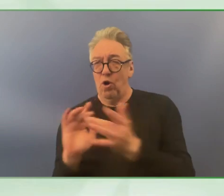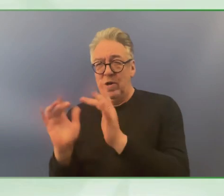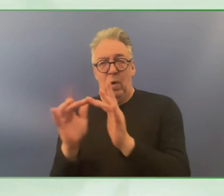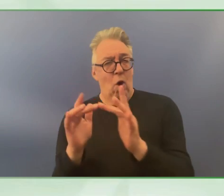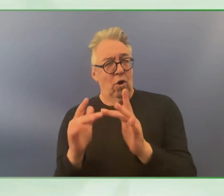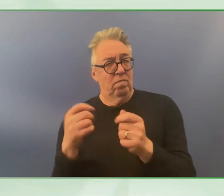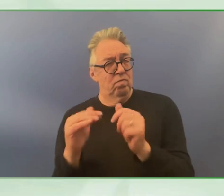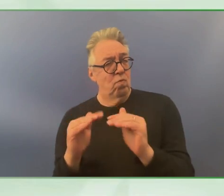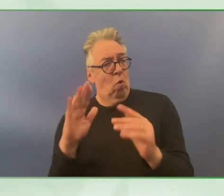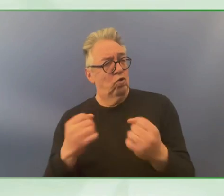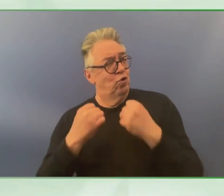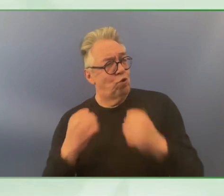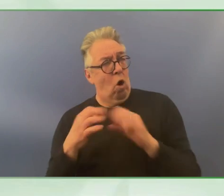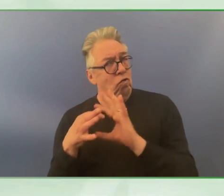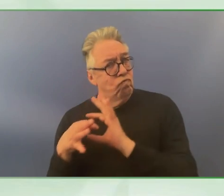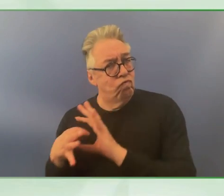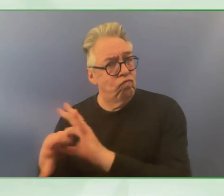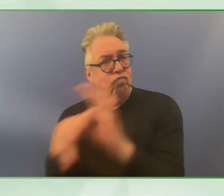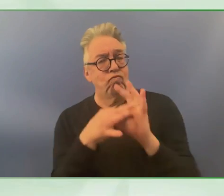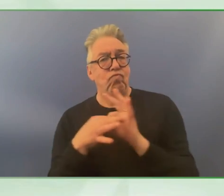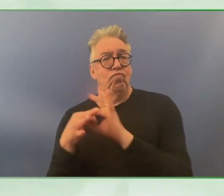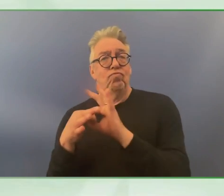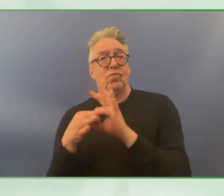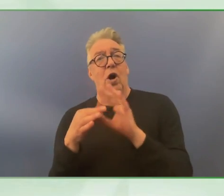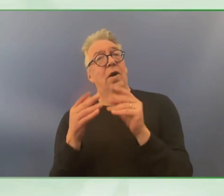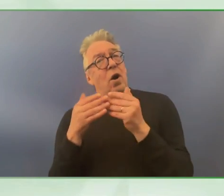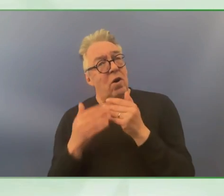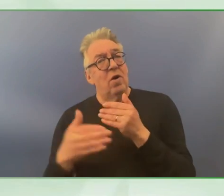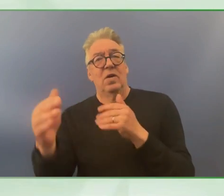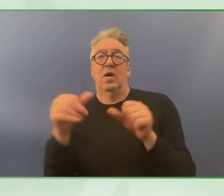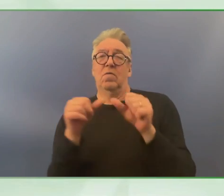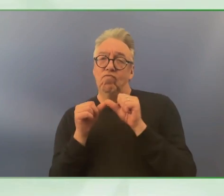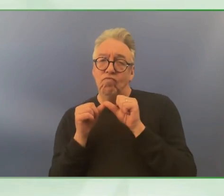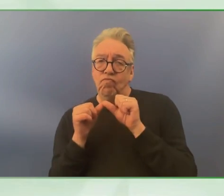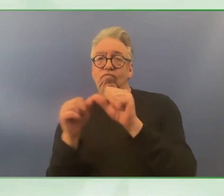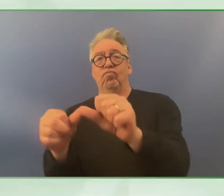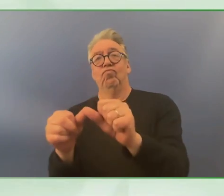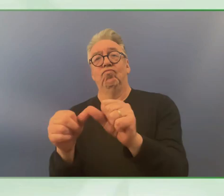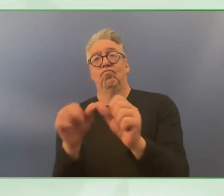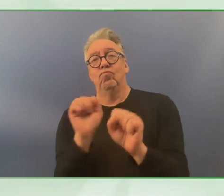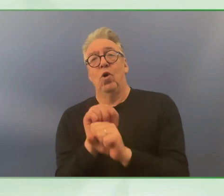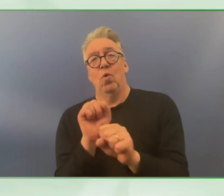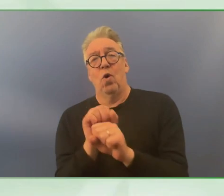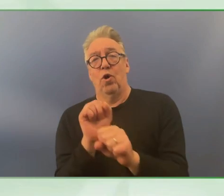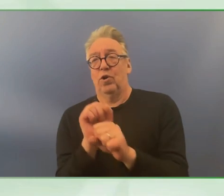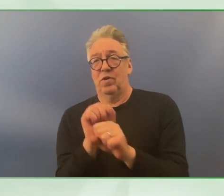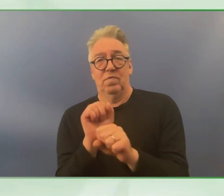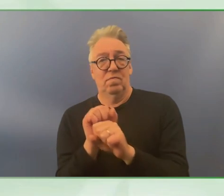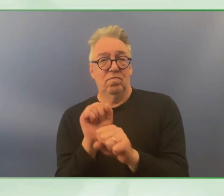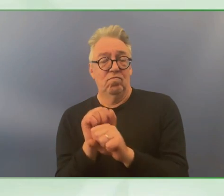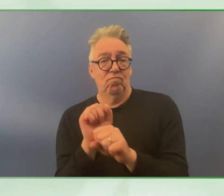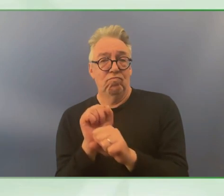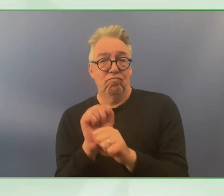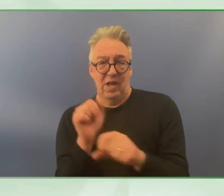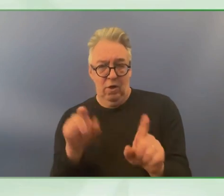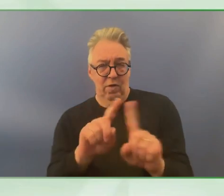can to continue work actively with our beneficiaries in our countries with